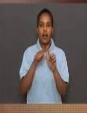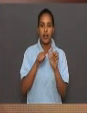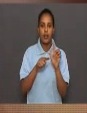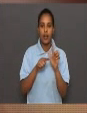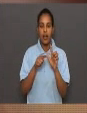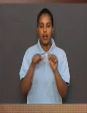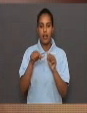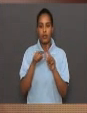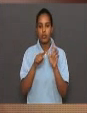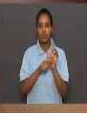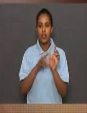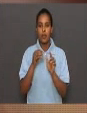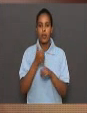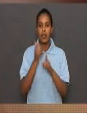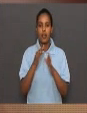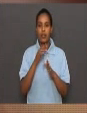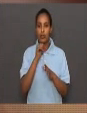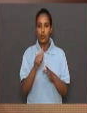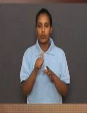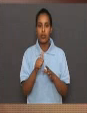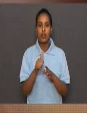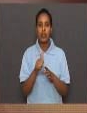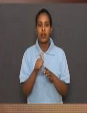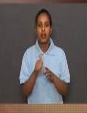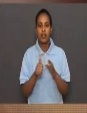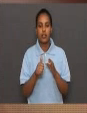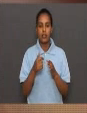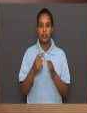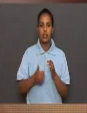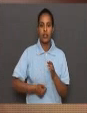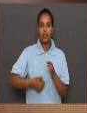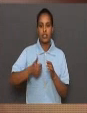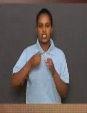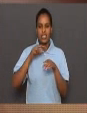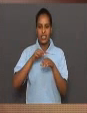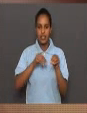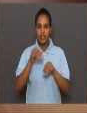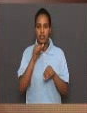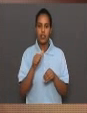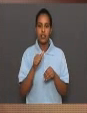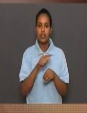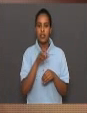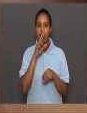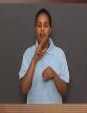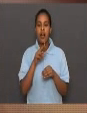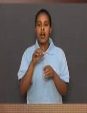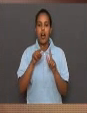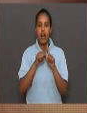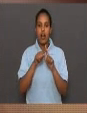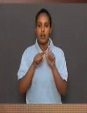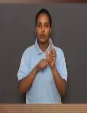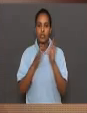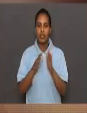ions in metallic bonding are not held in place as rigidly as they are in